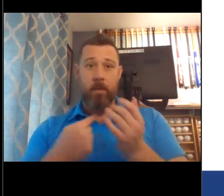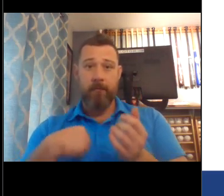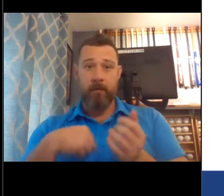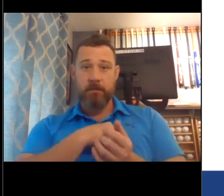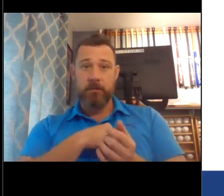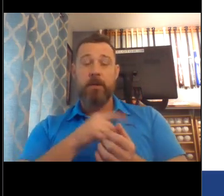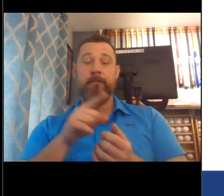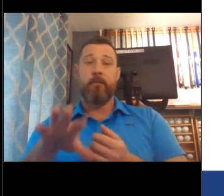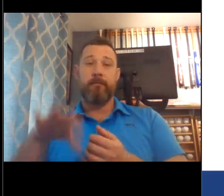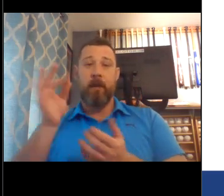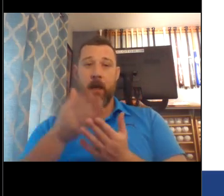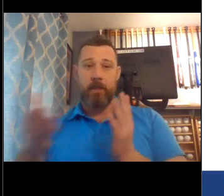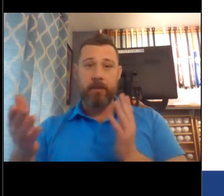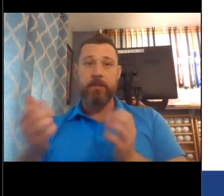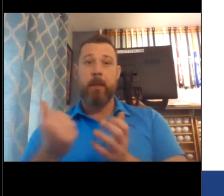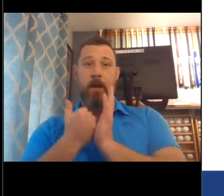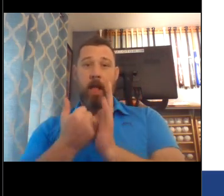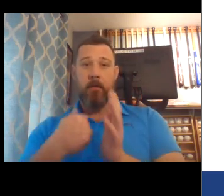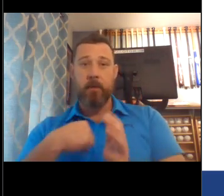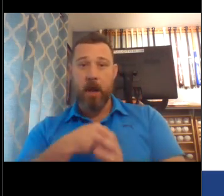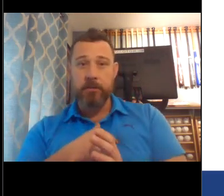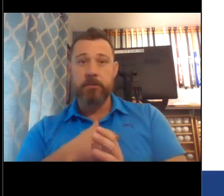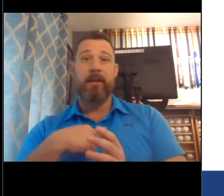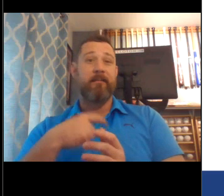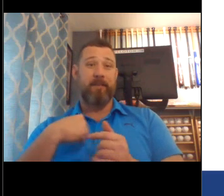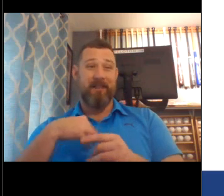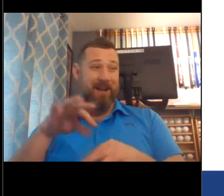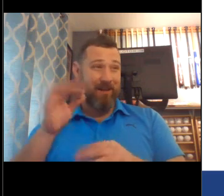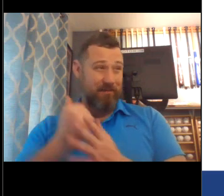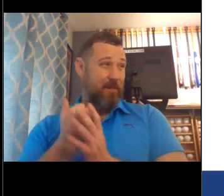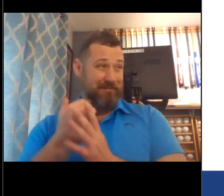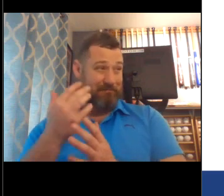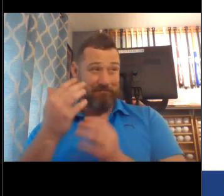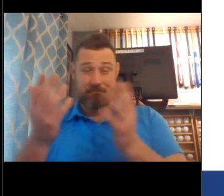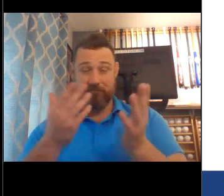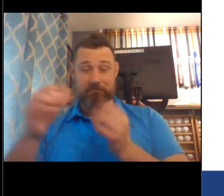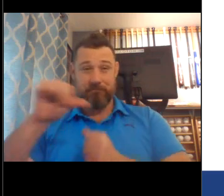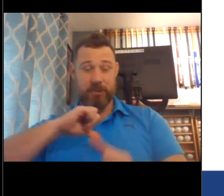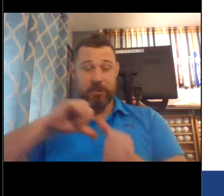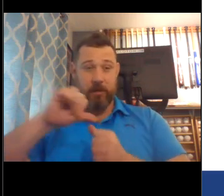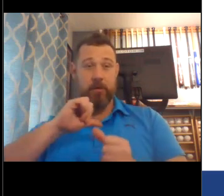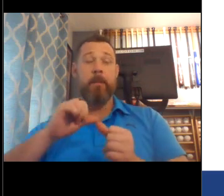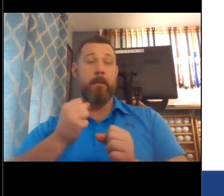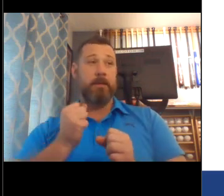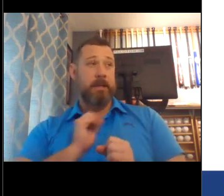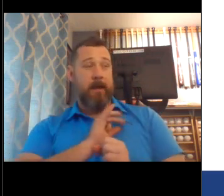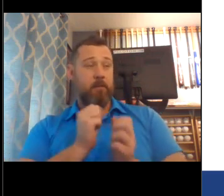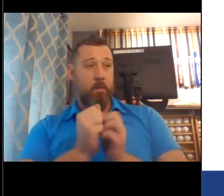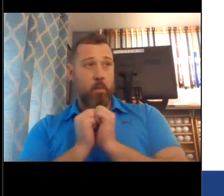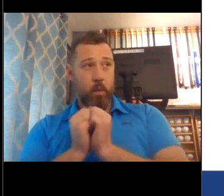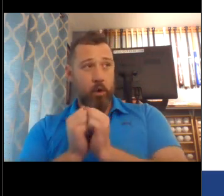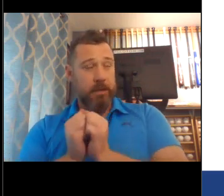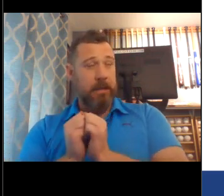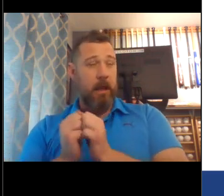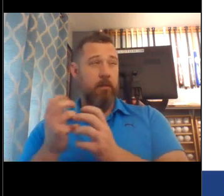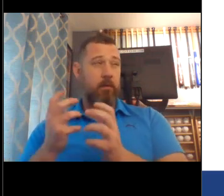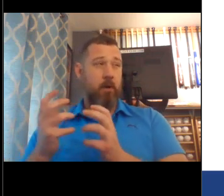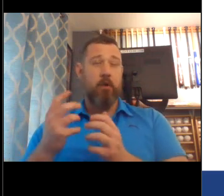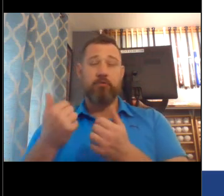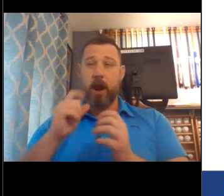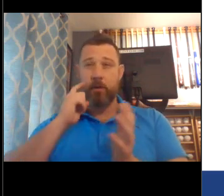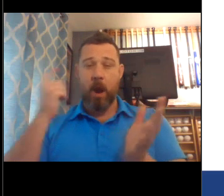find things that might help us, let us know. And if we find things that might help you, we'll let you know. Maybe our staffs can work together on trying to